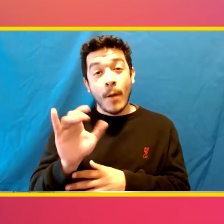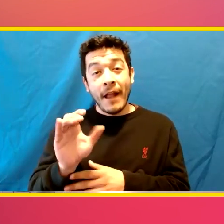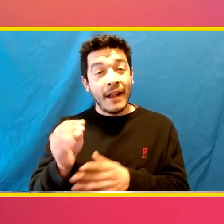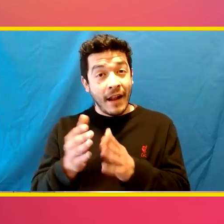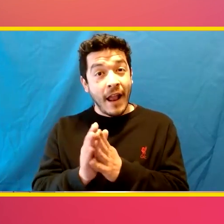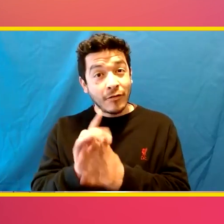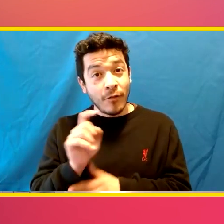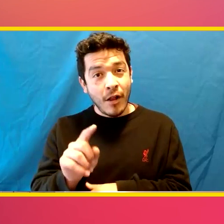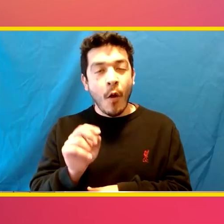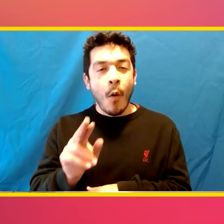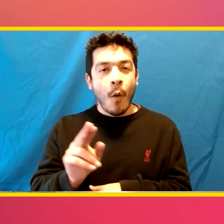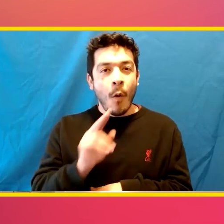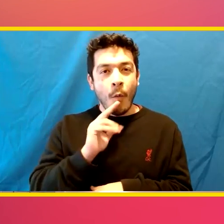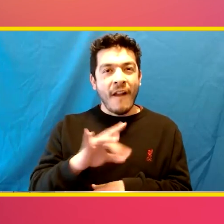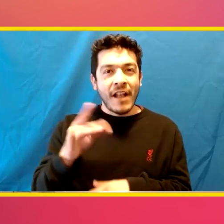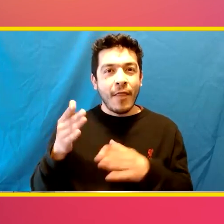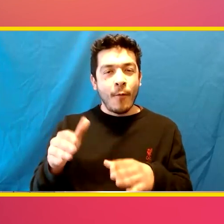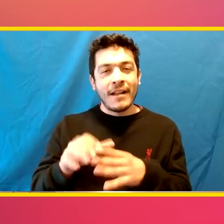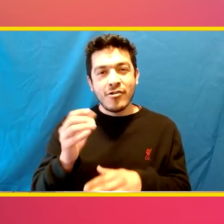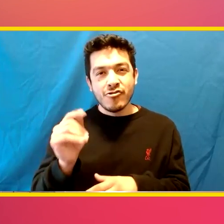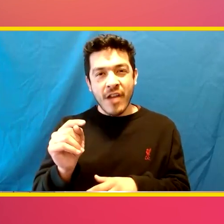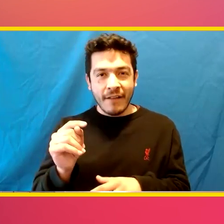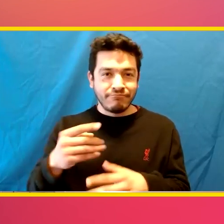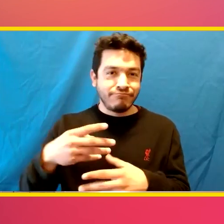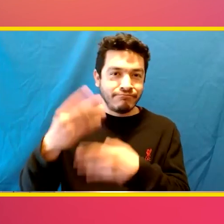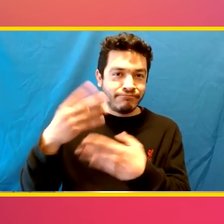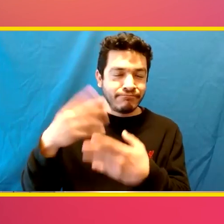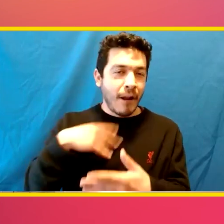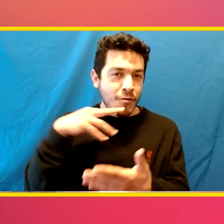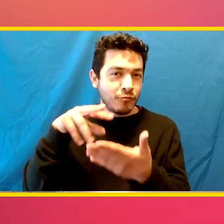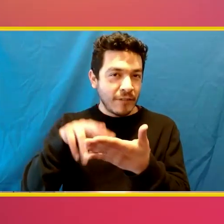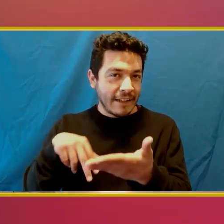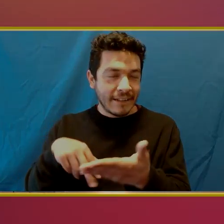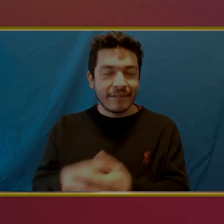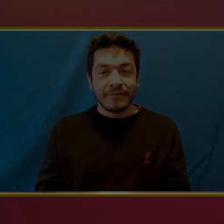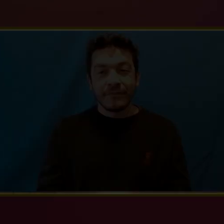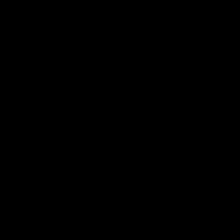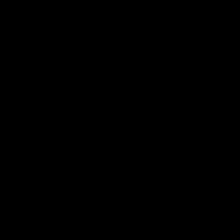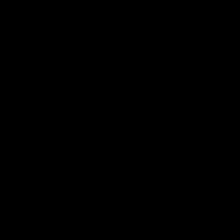or they will find their way to me in the chat and I will read them aloud.